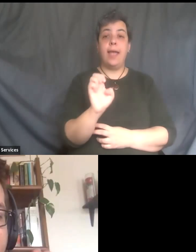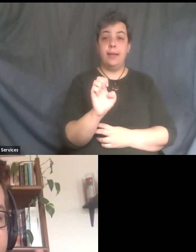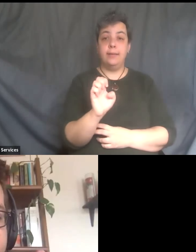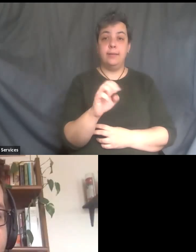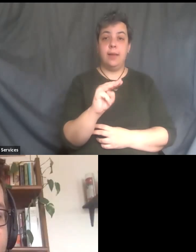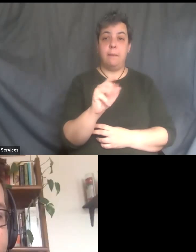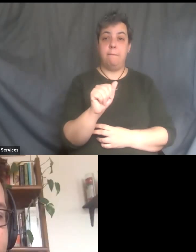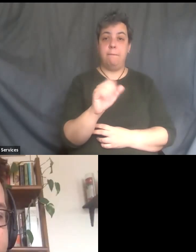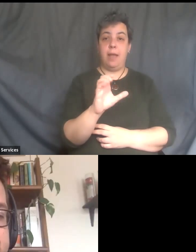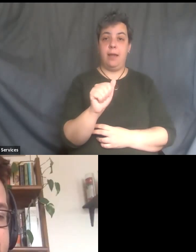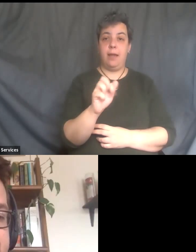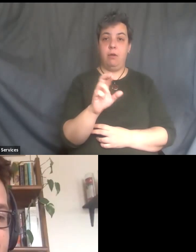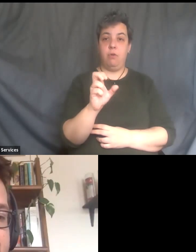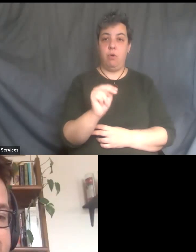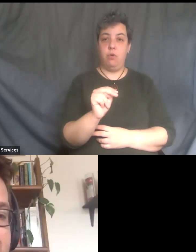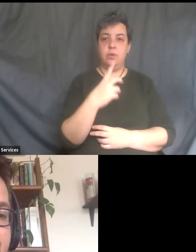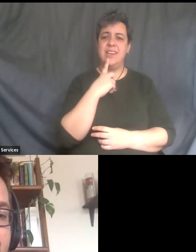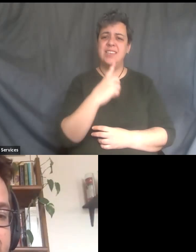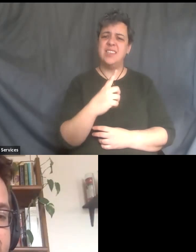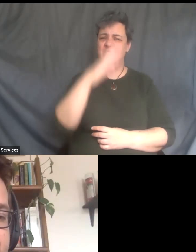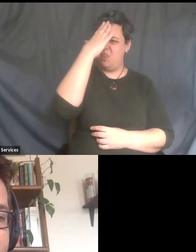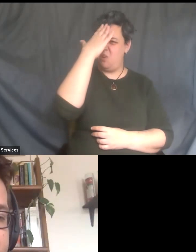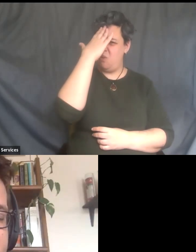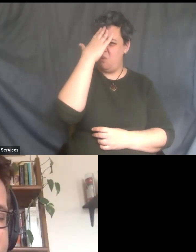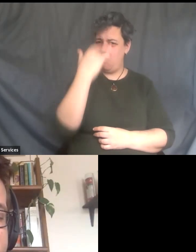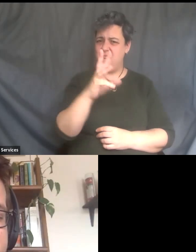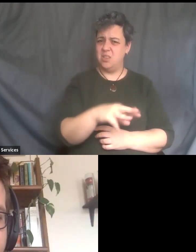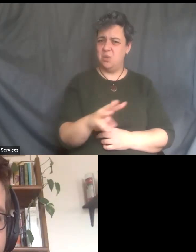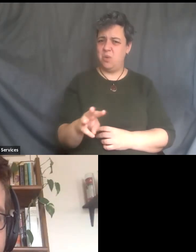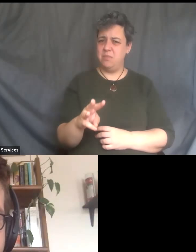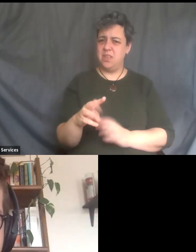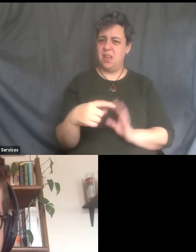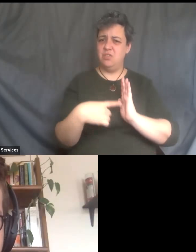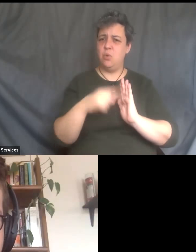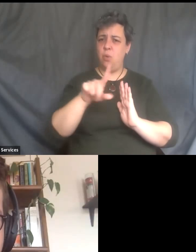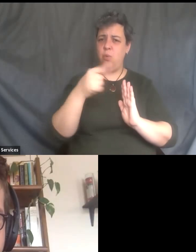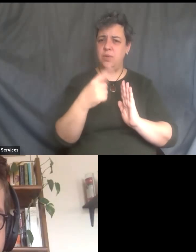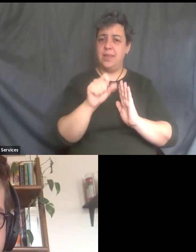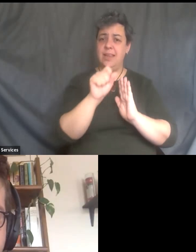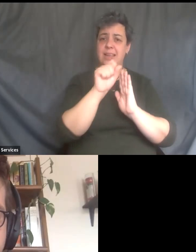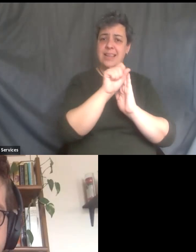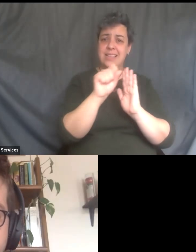am I eligible, only show the state pods, not all distribution sites statewide?